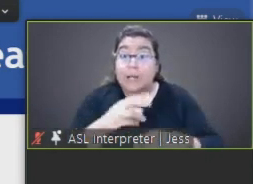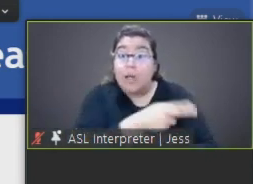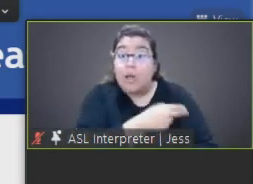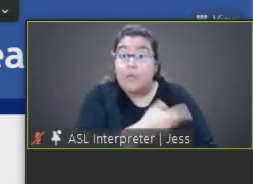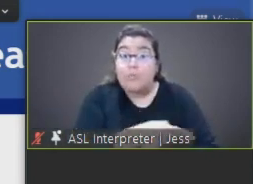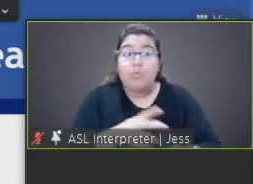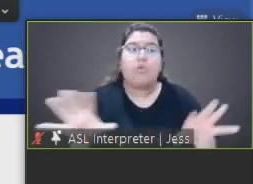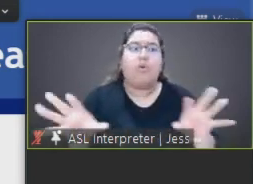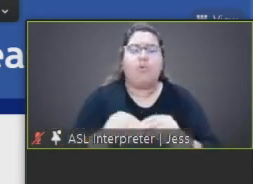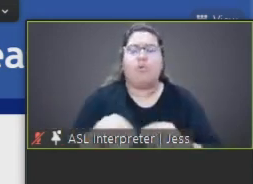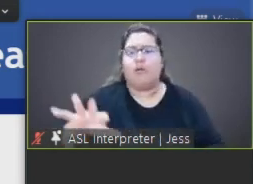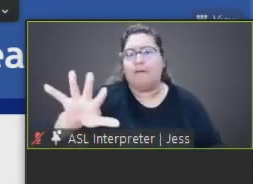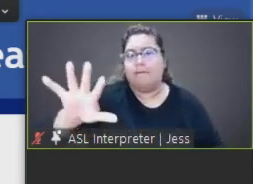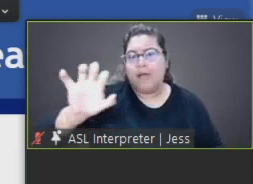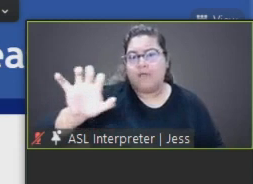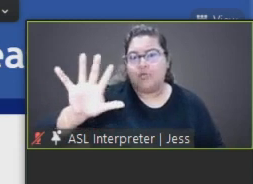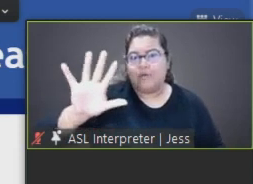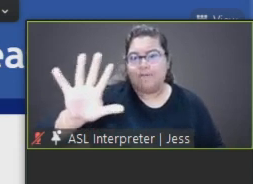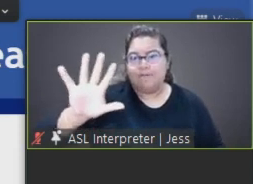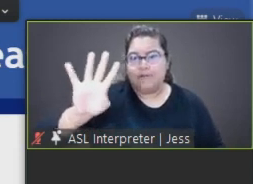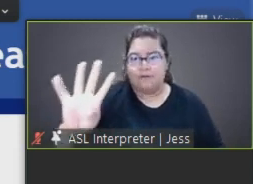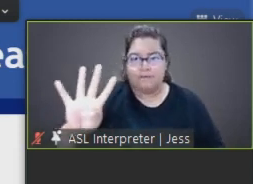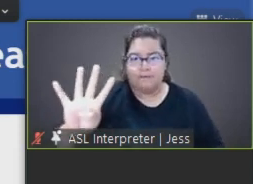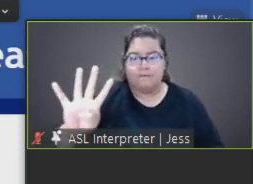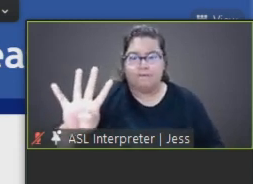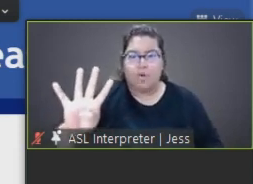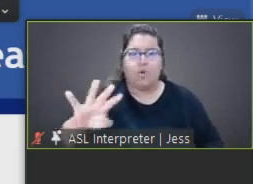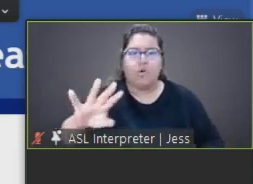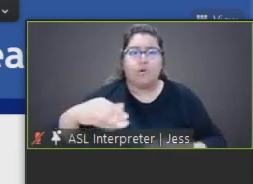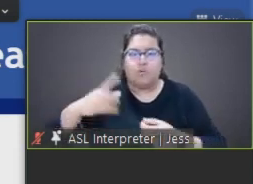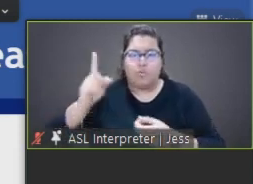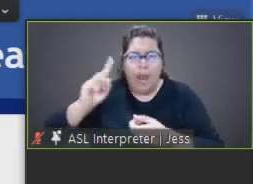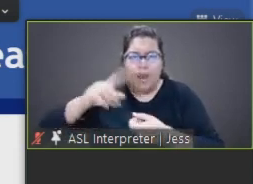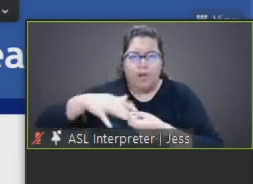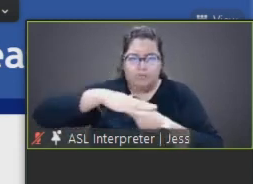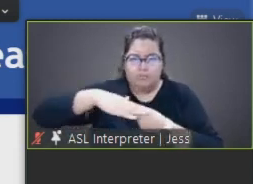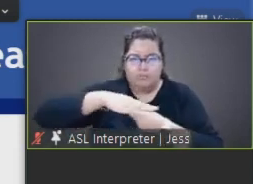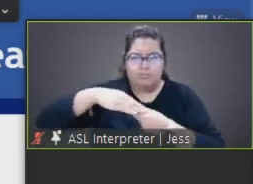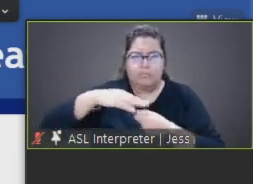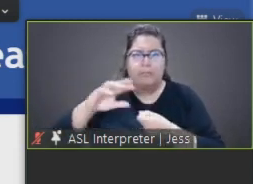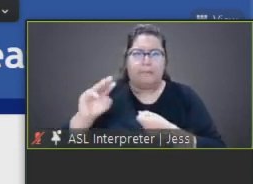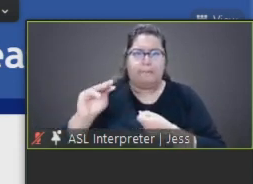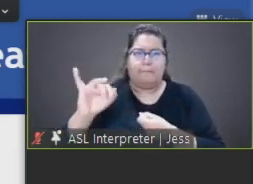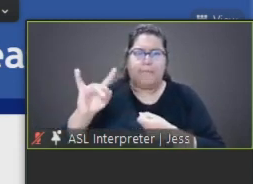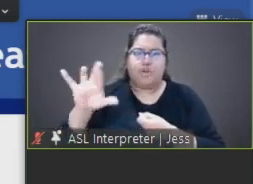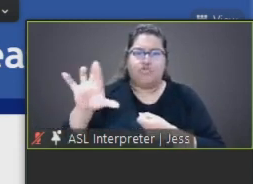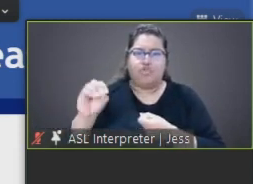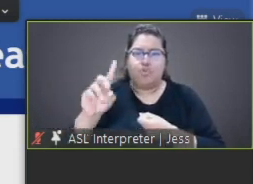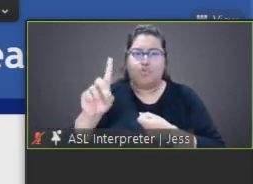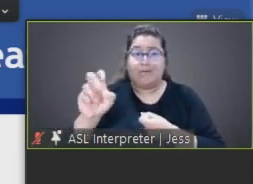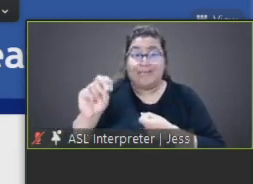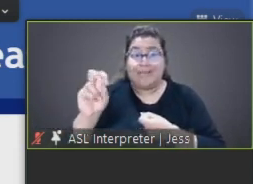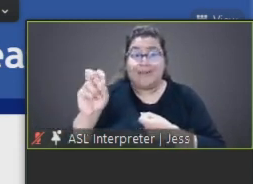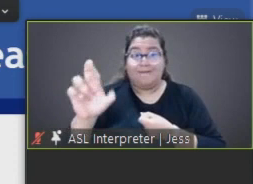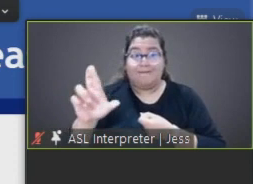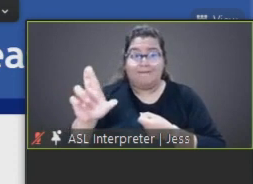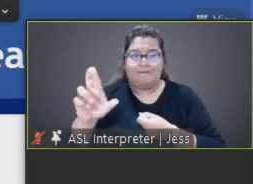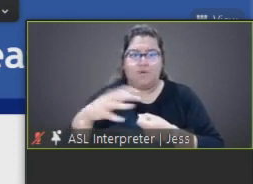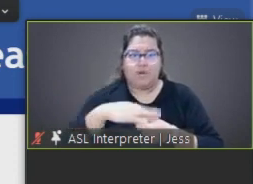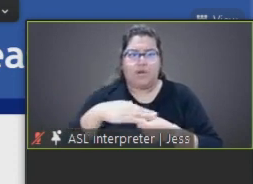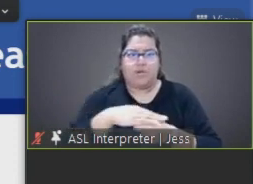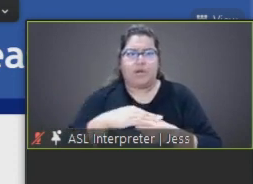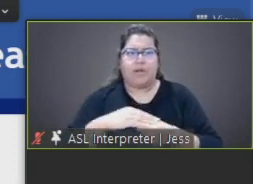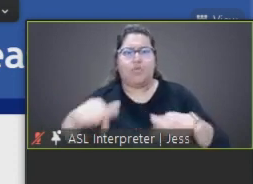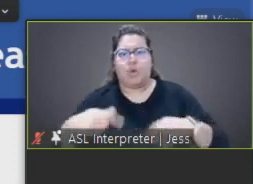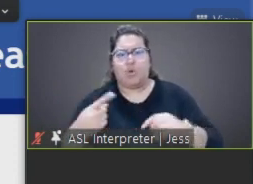been reported, specifically in the Metro Denver area. Colorado is one of 12 states that tracks RSV hospitalizations